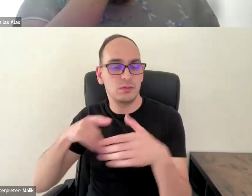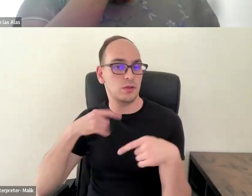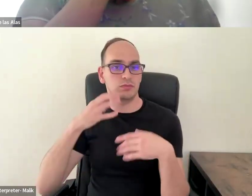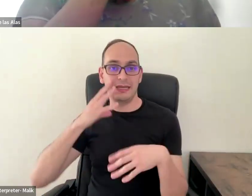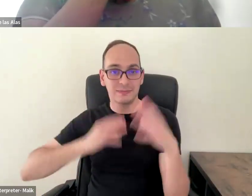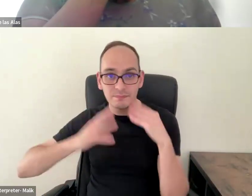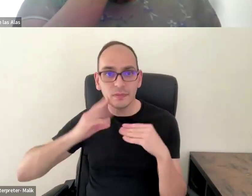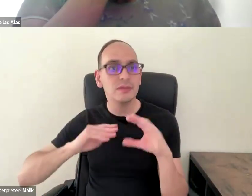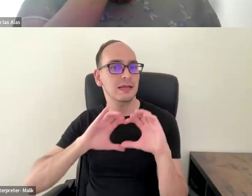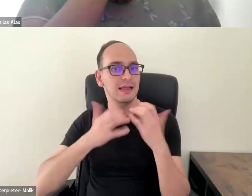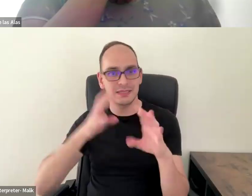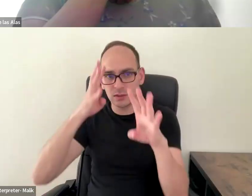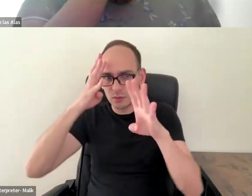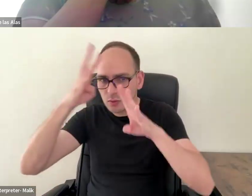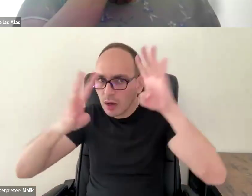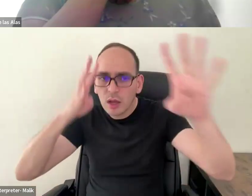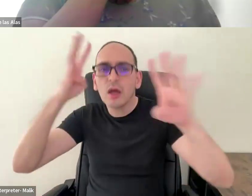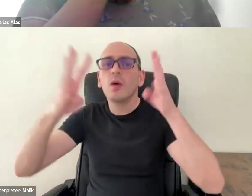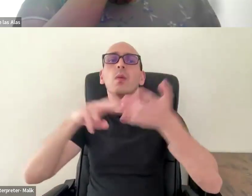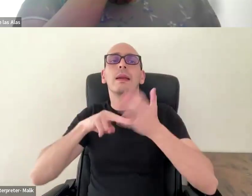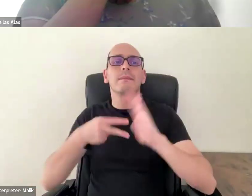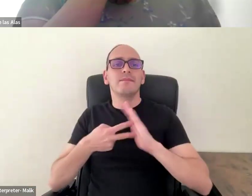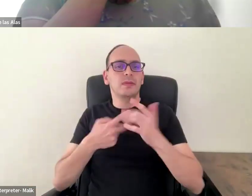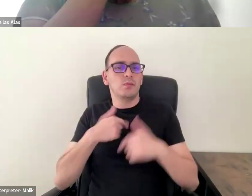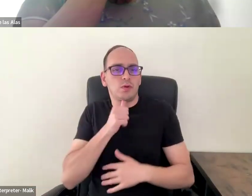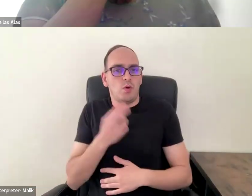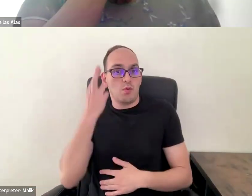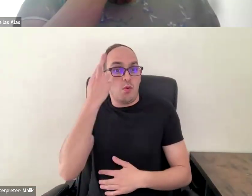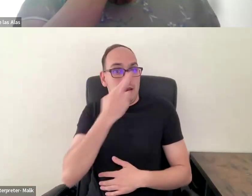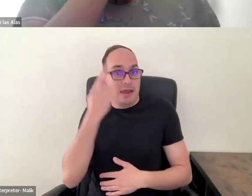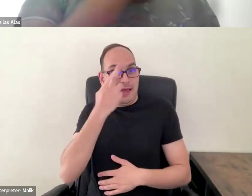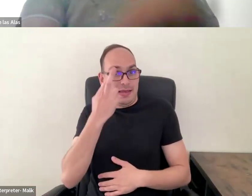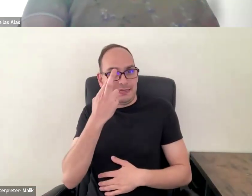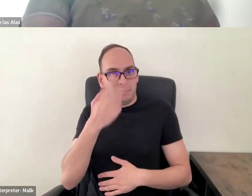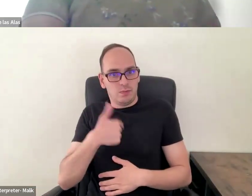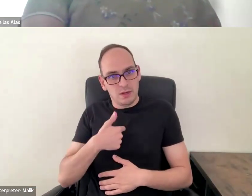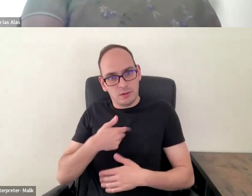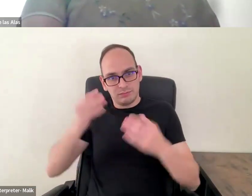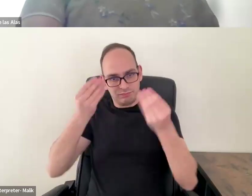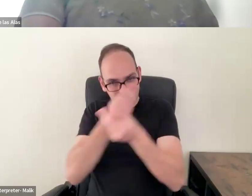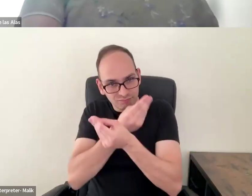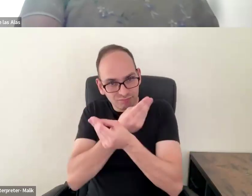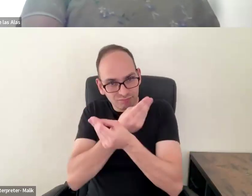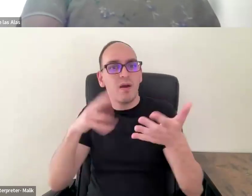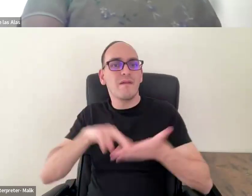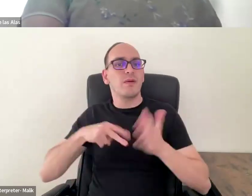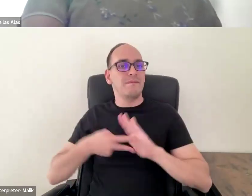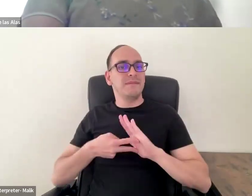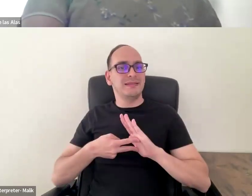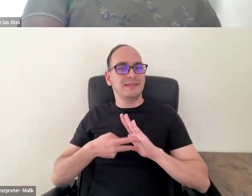classes. They come up with these notions of what it means, and we don't even realize we're transmitting these notions of what it